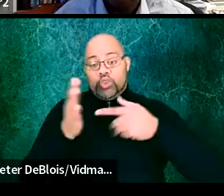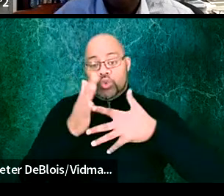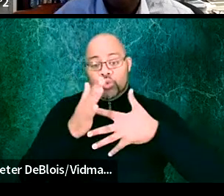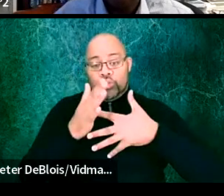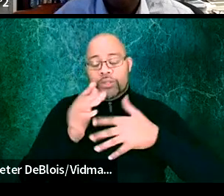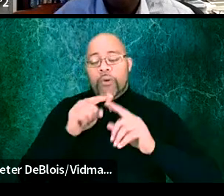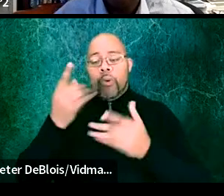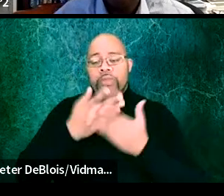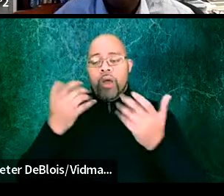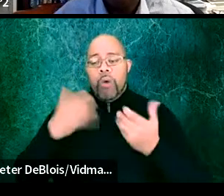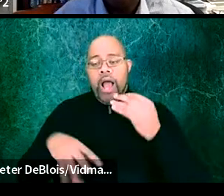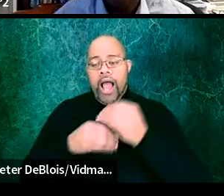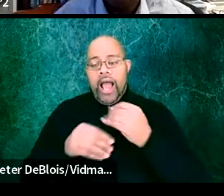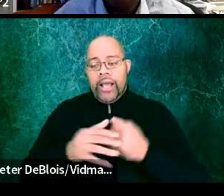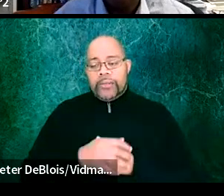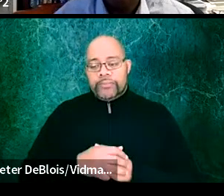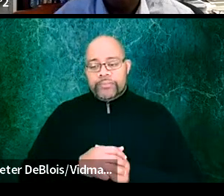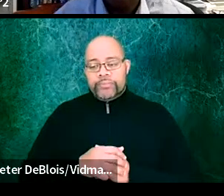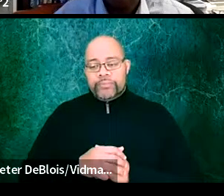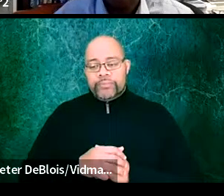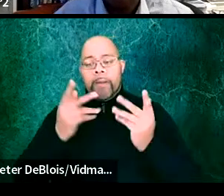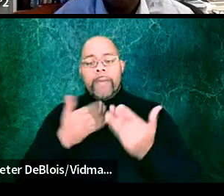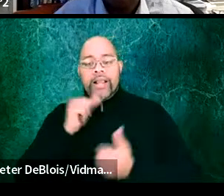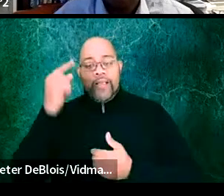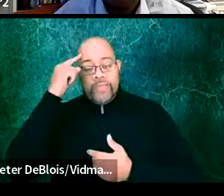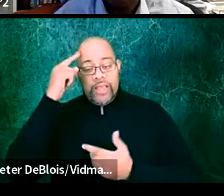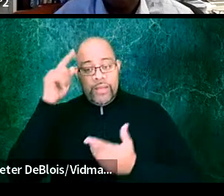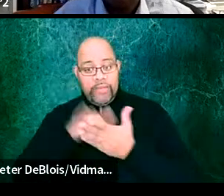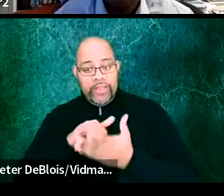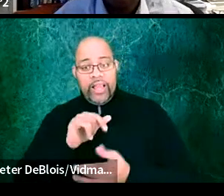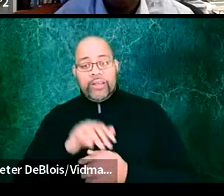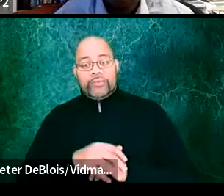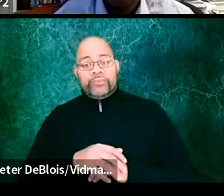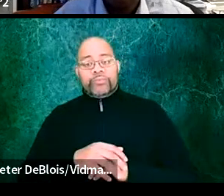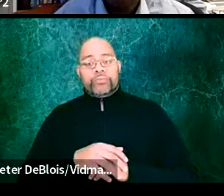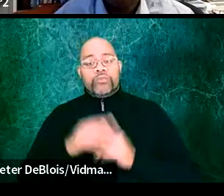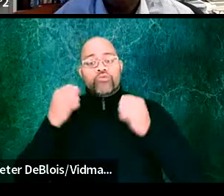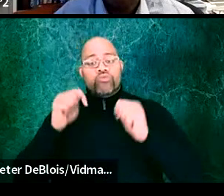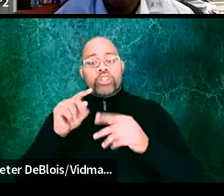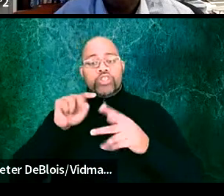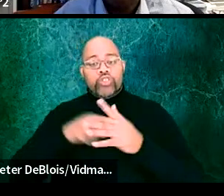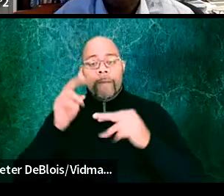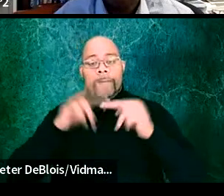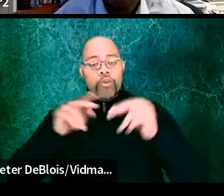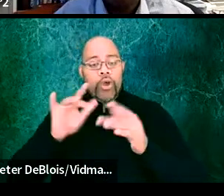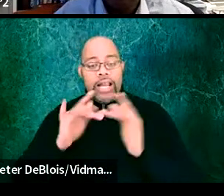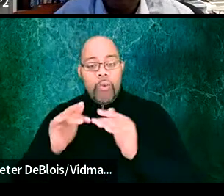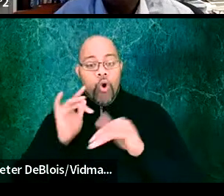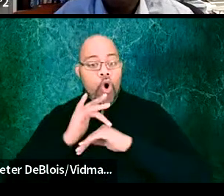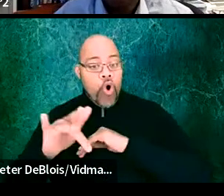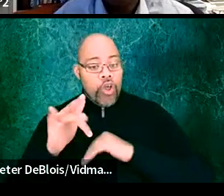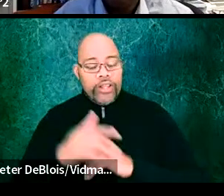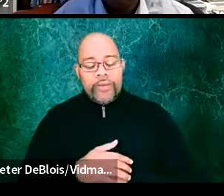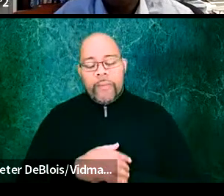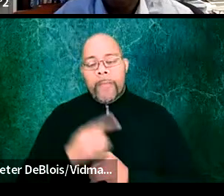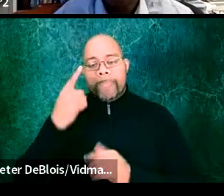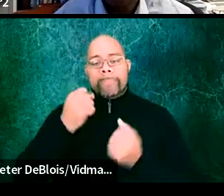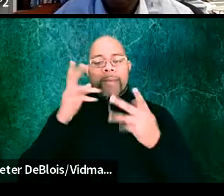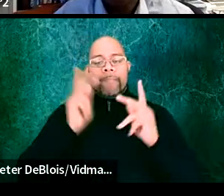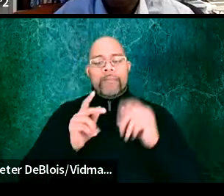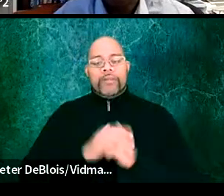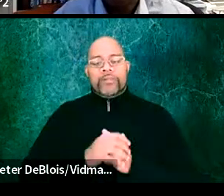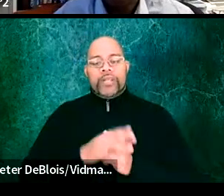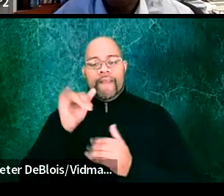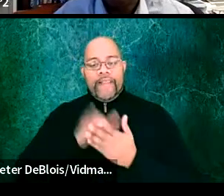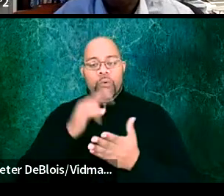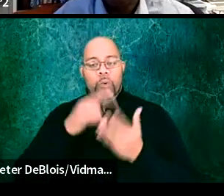thing that I would like to add too is, people may not think about it, is that, try to start building your network early. I think a lot of people, and